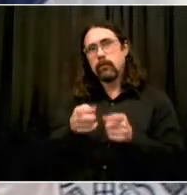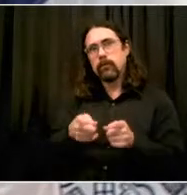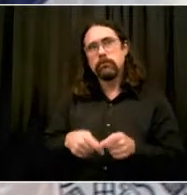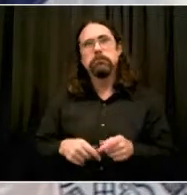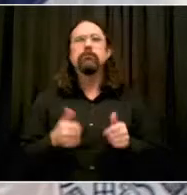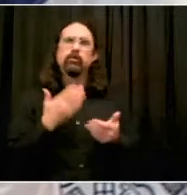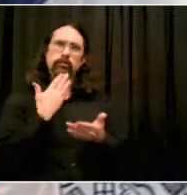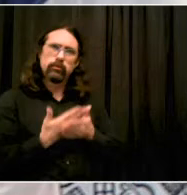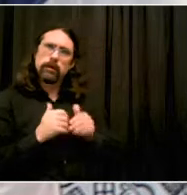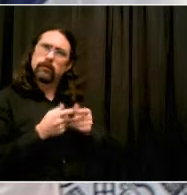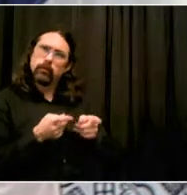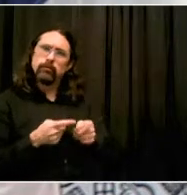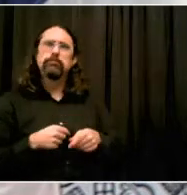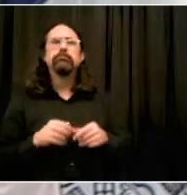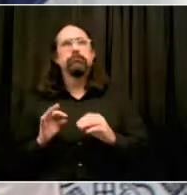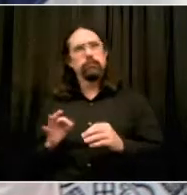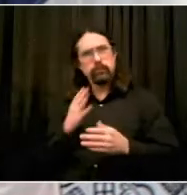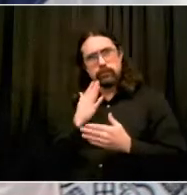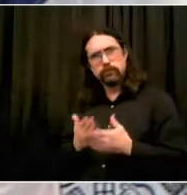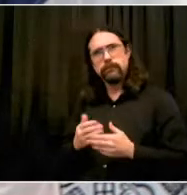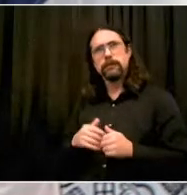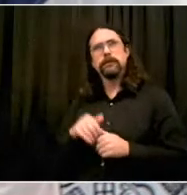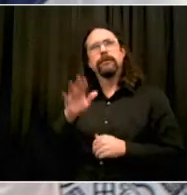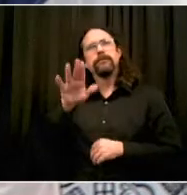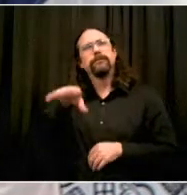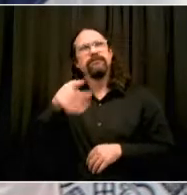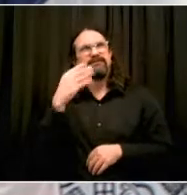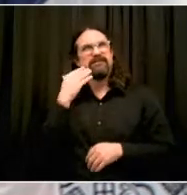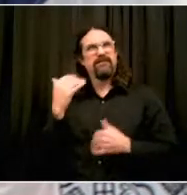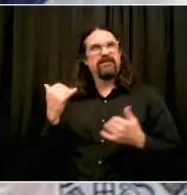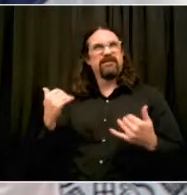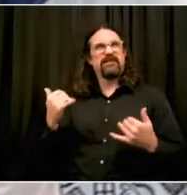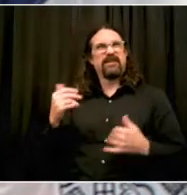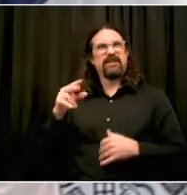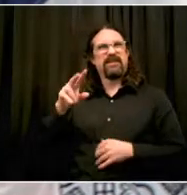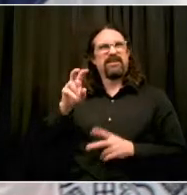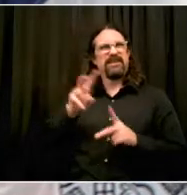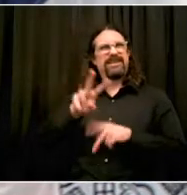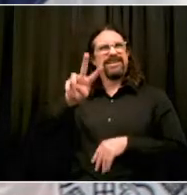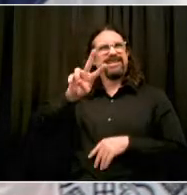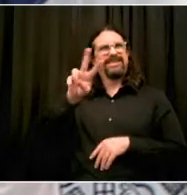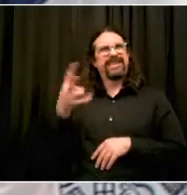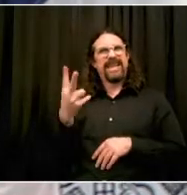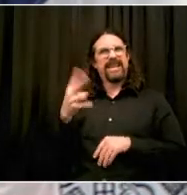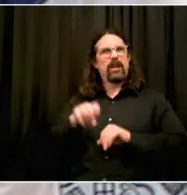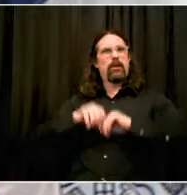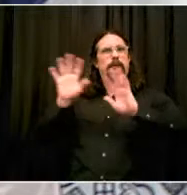your recommendation to those who are facing this issue, especially if they have symptoms and